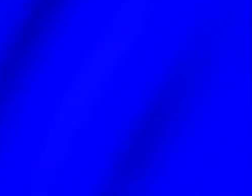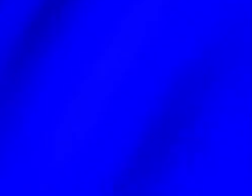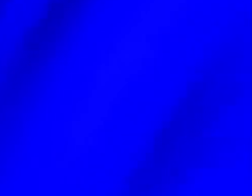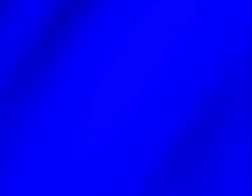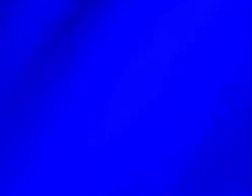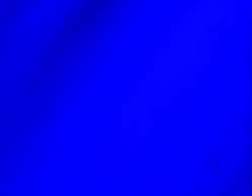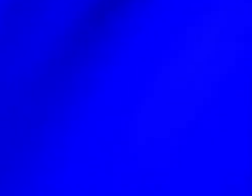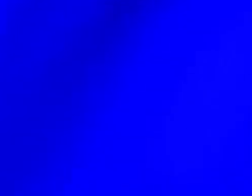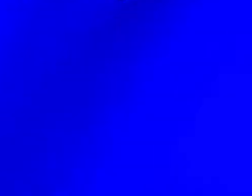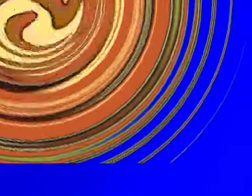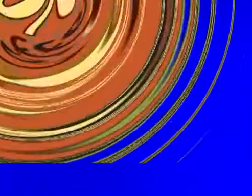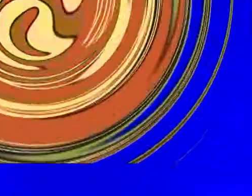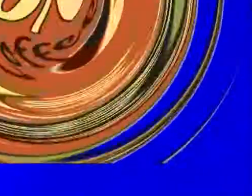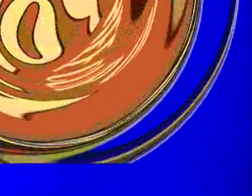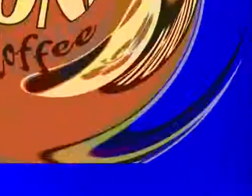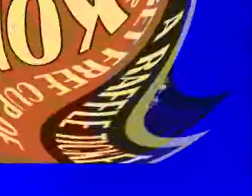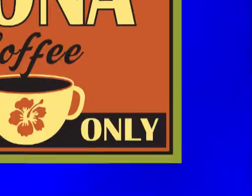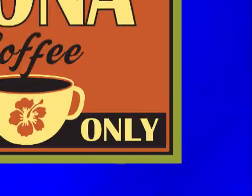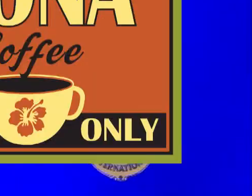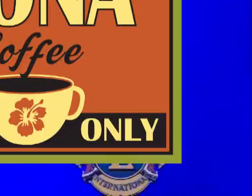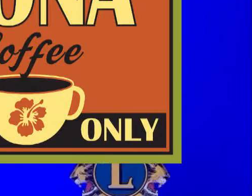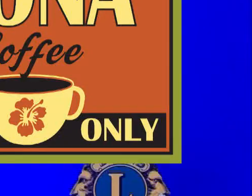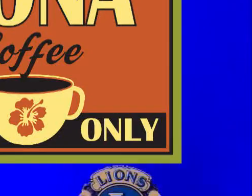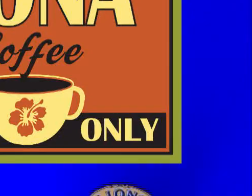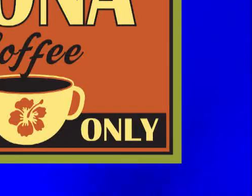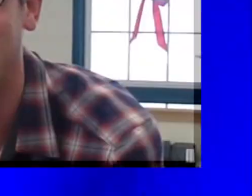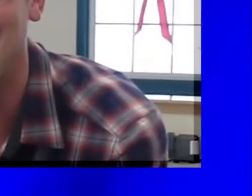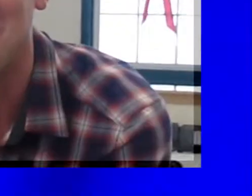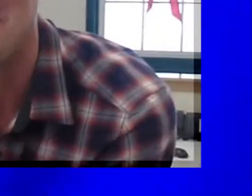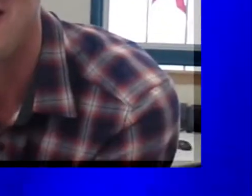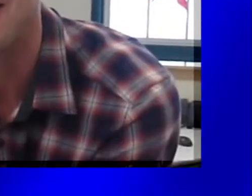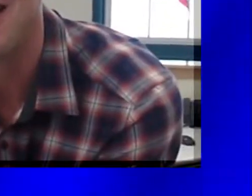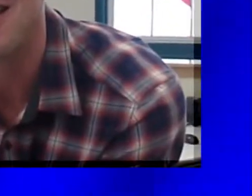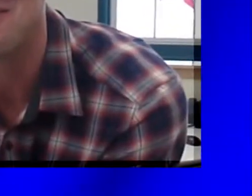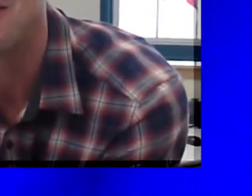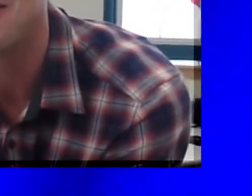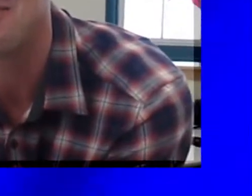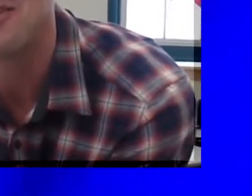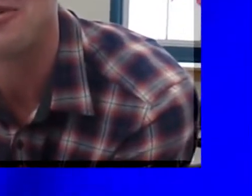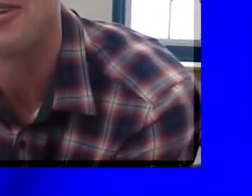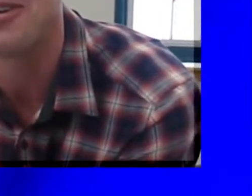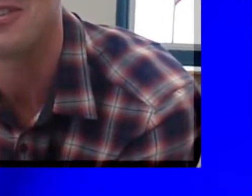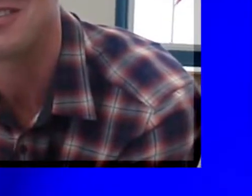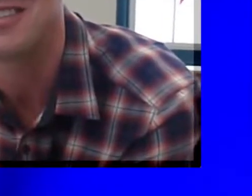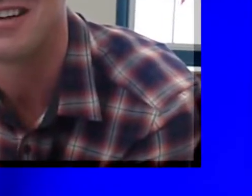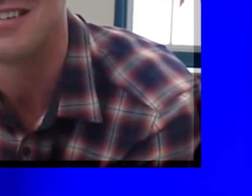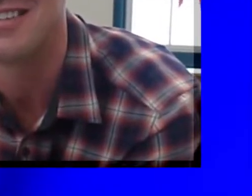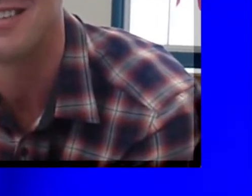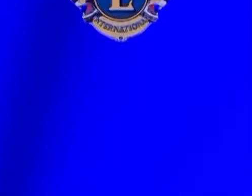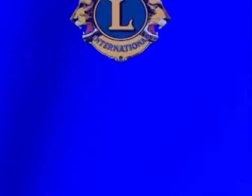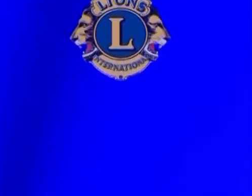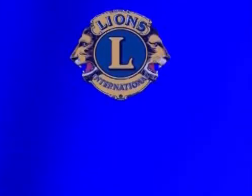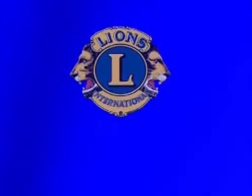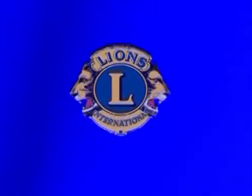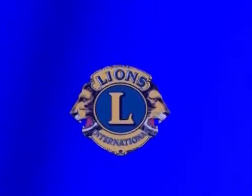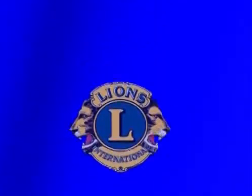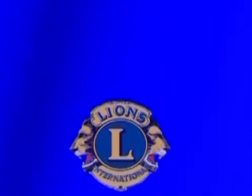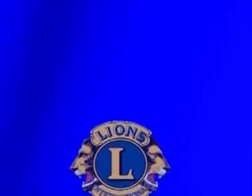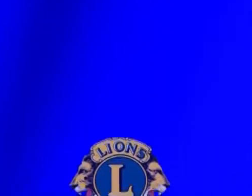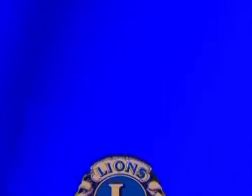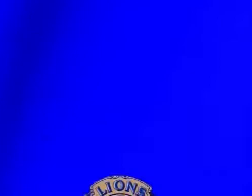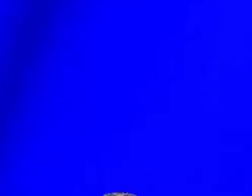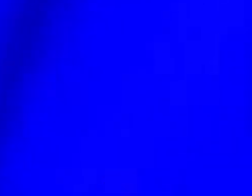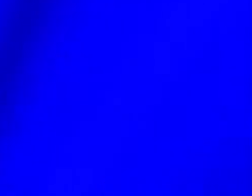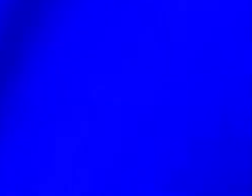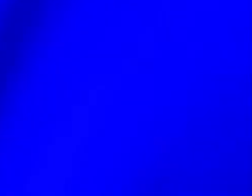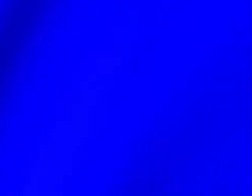I love the Wauconda Lions Club because they bring Kona coffee to town. I like the Wauconda Lions because they bring hula girls to town. I like the